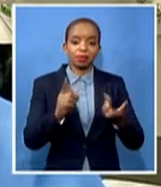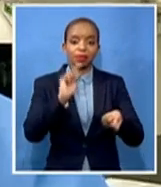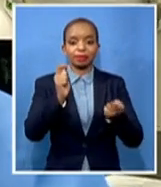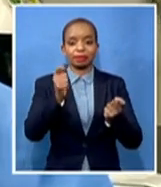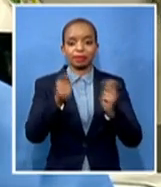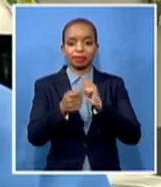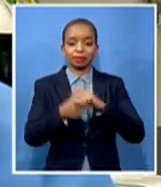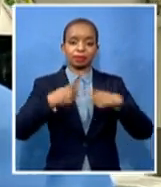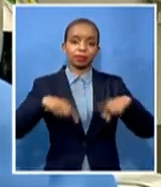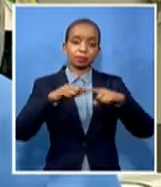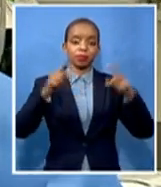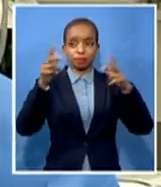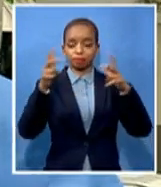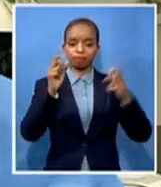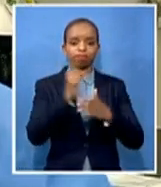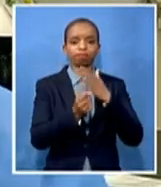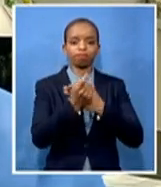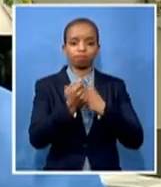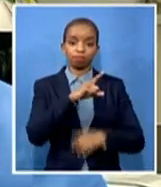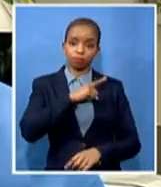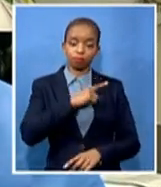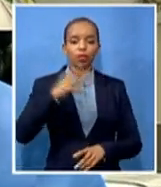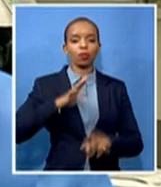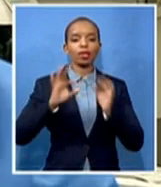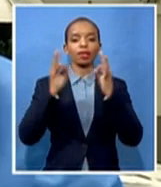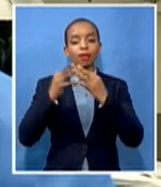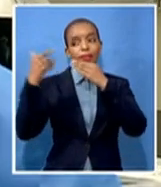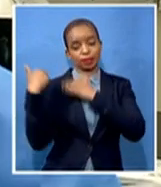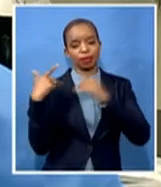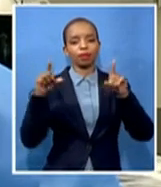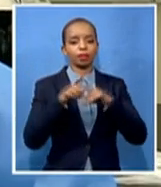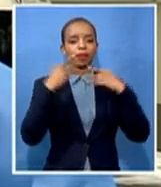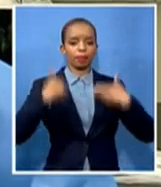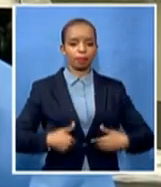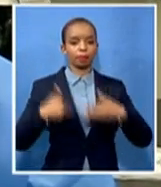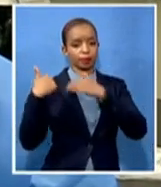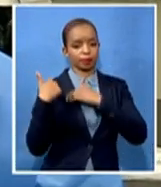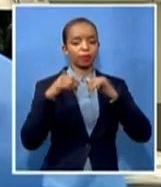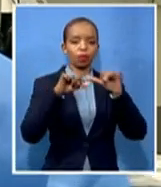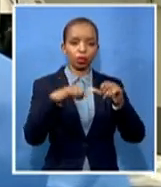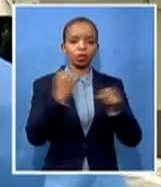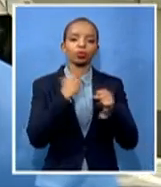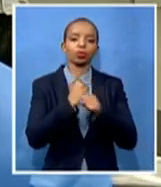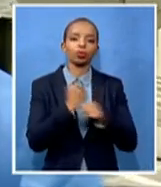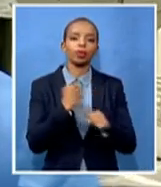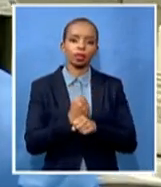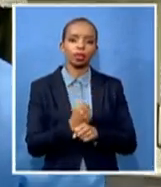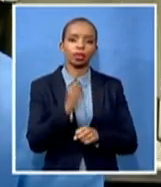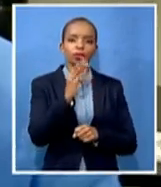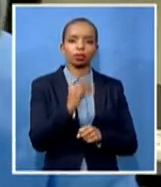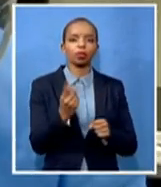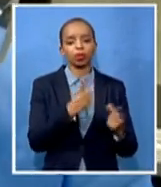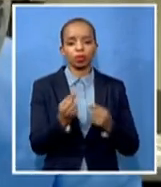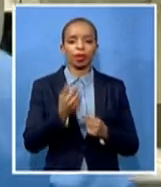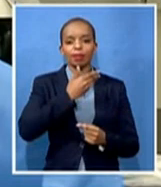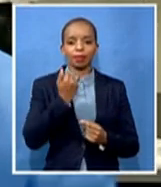to keep ourselves safe as well, and to continue doing our jobs, as best as we can. Dr. Ntanjana, there was one particular